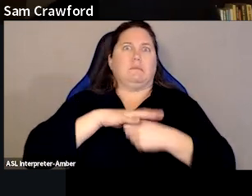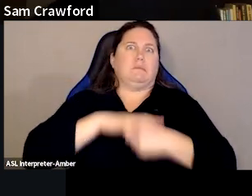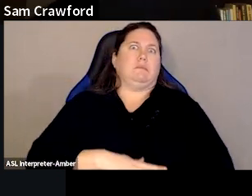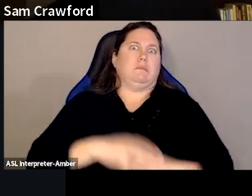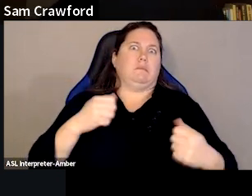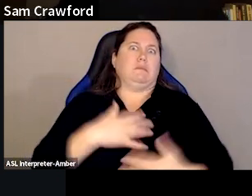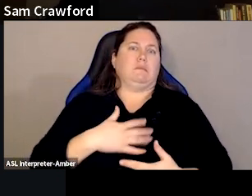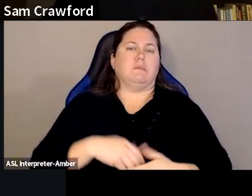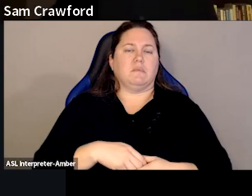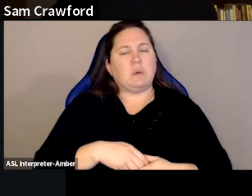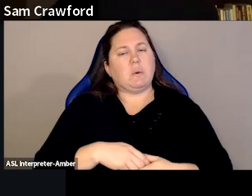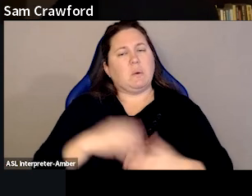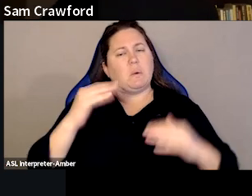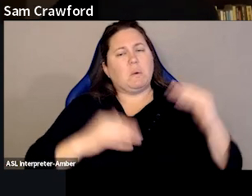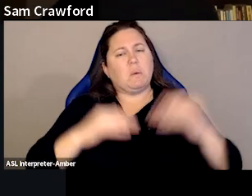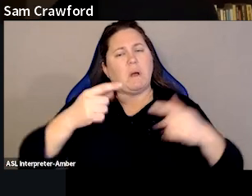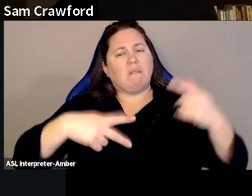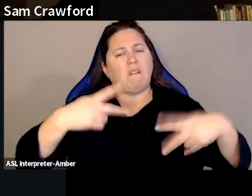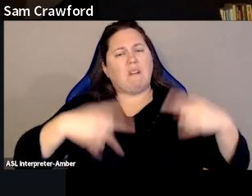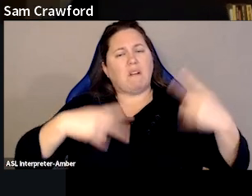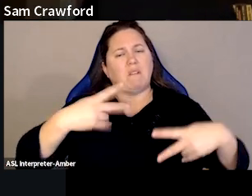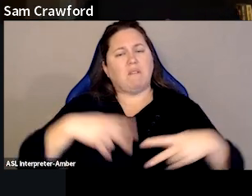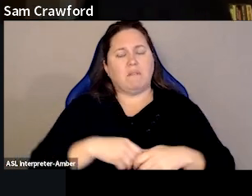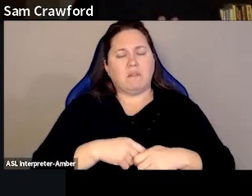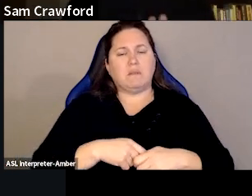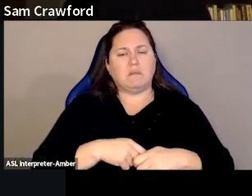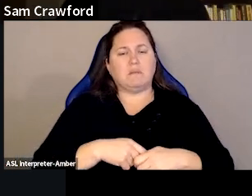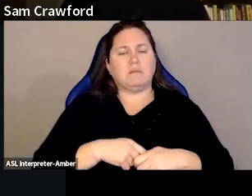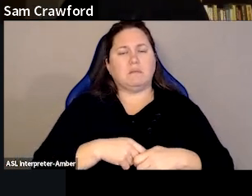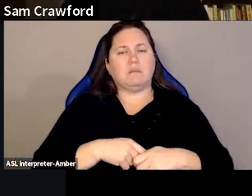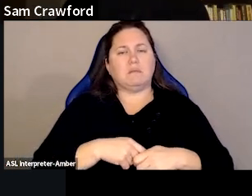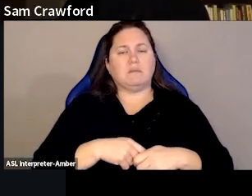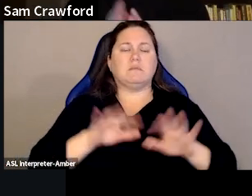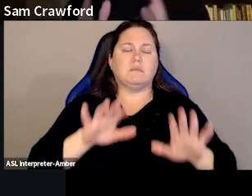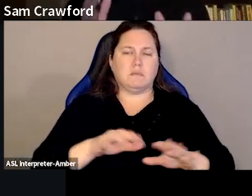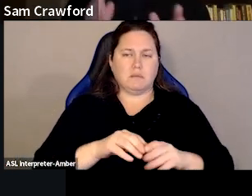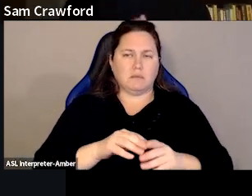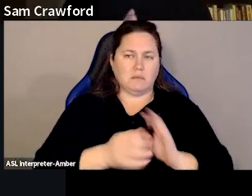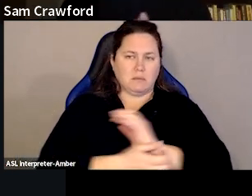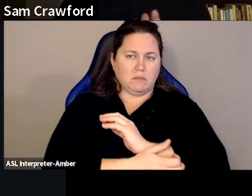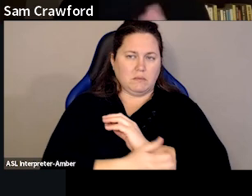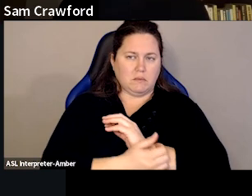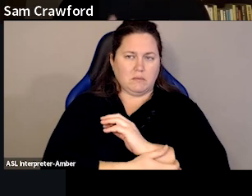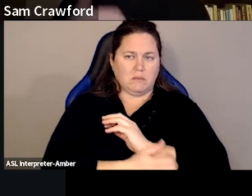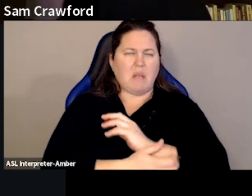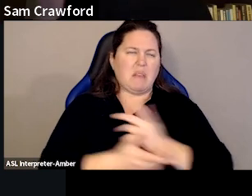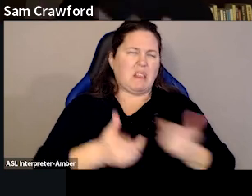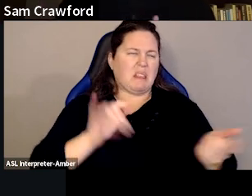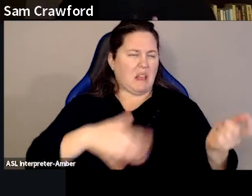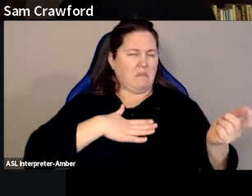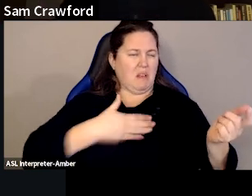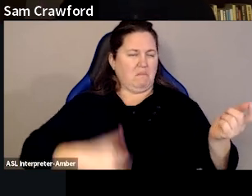that is quite an even split. It's quite interesting, to be fair, and it's pretty much exactly what I thought.